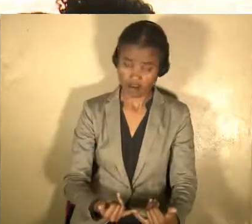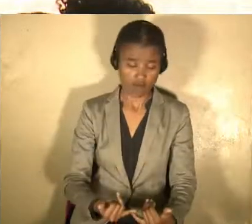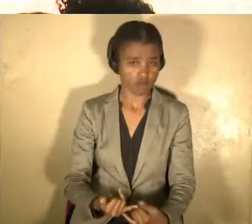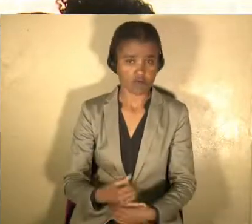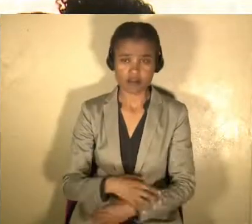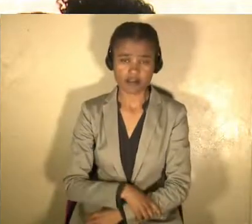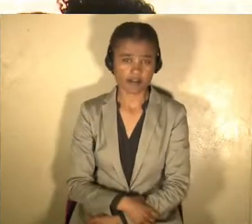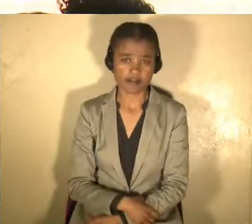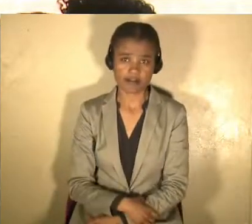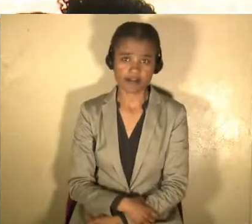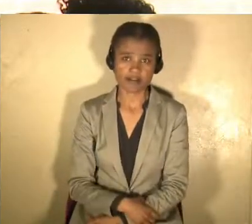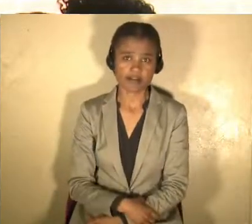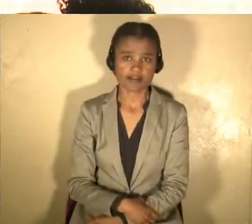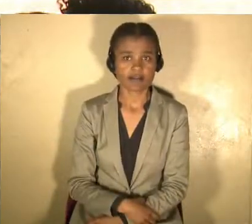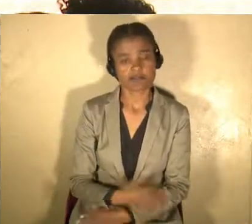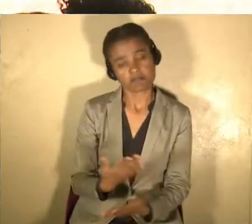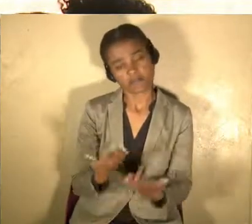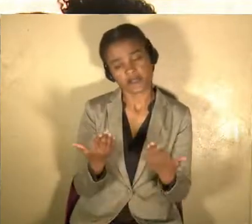I'm ending there.